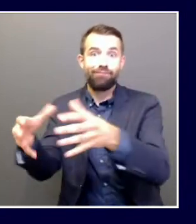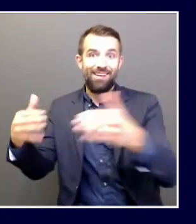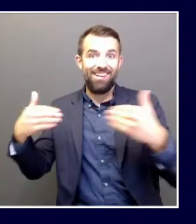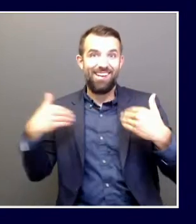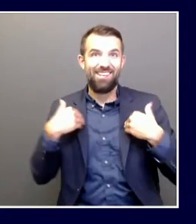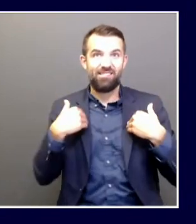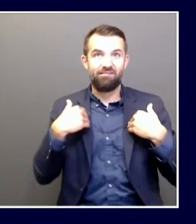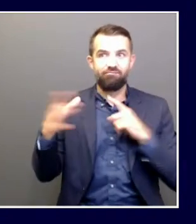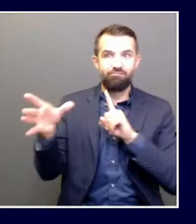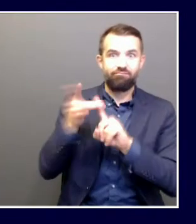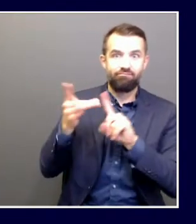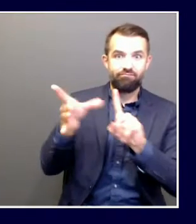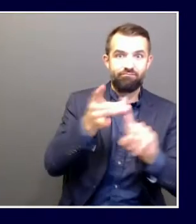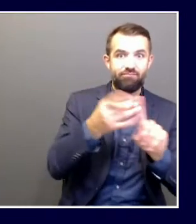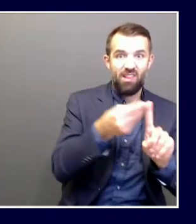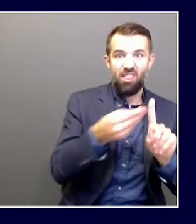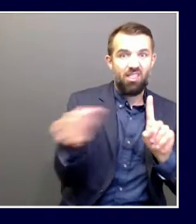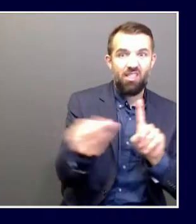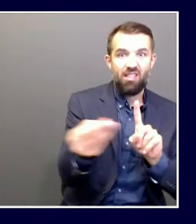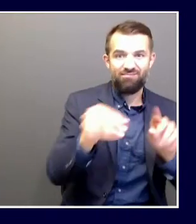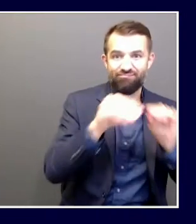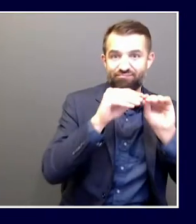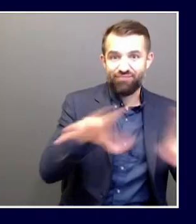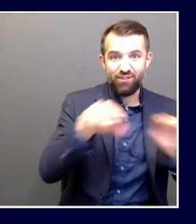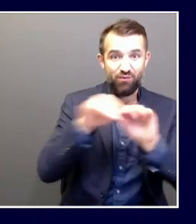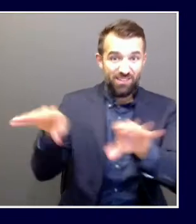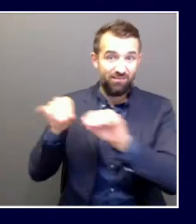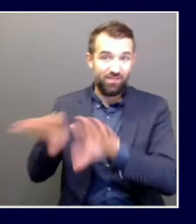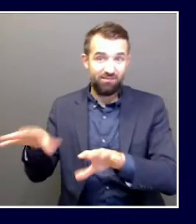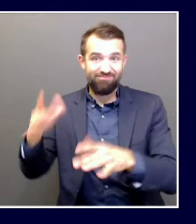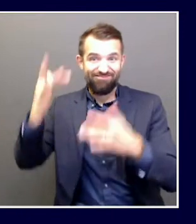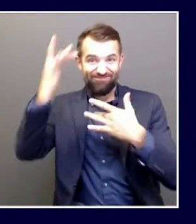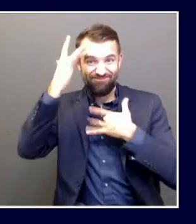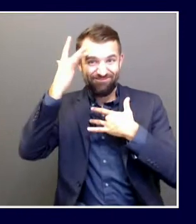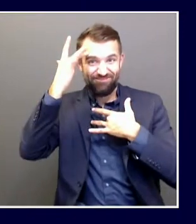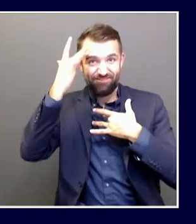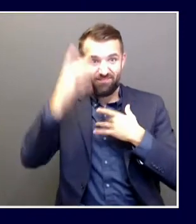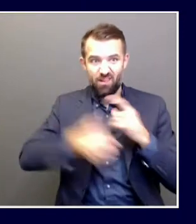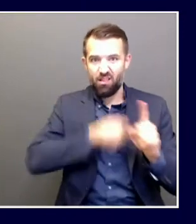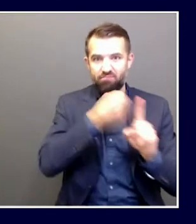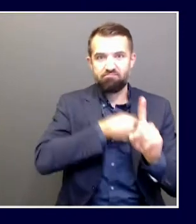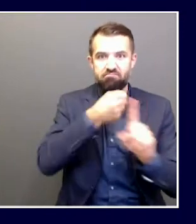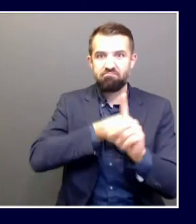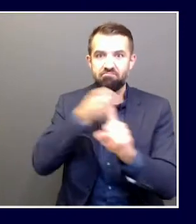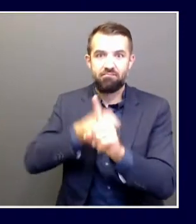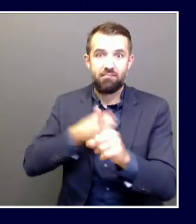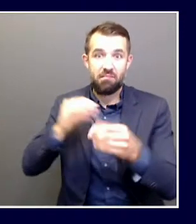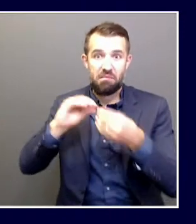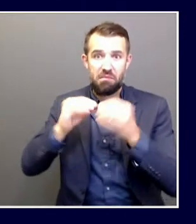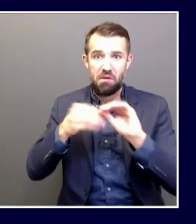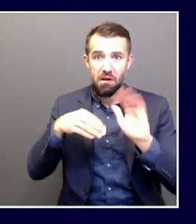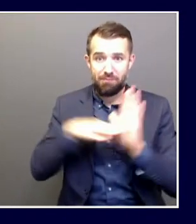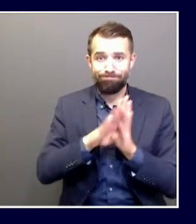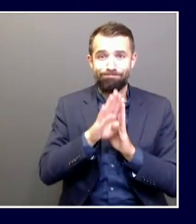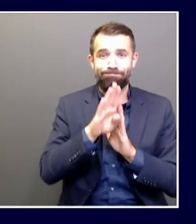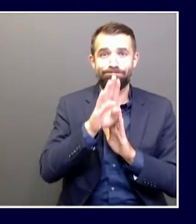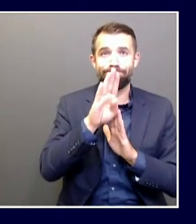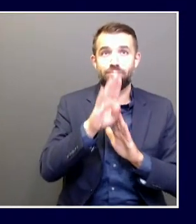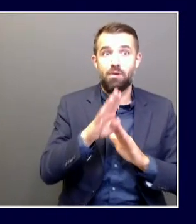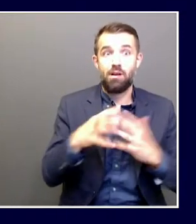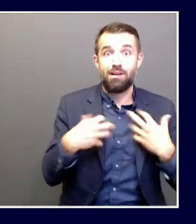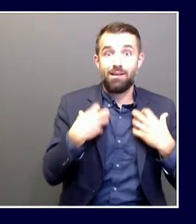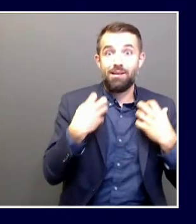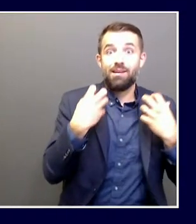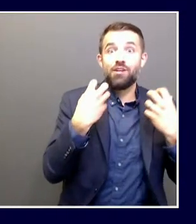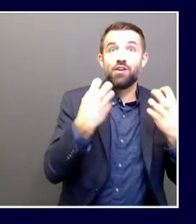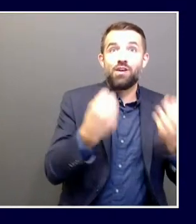to slow back down. And we've seen that ebb and flow, that carousel, play itself out across the